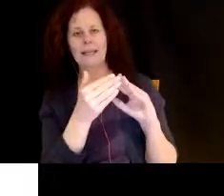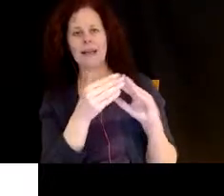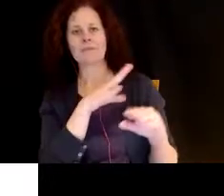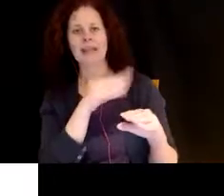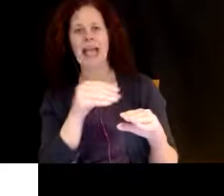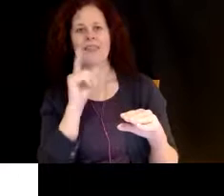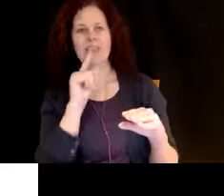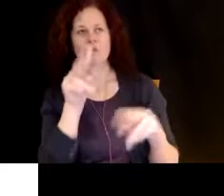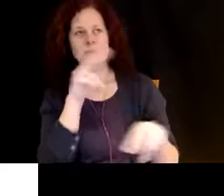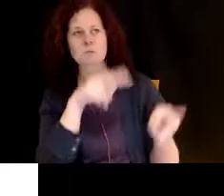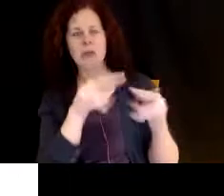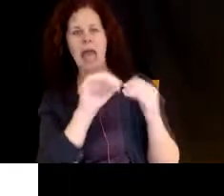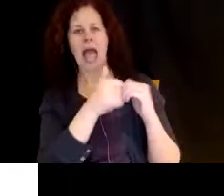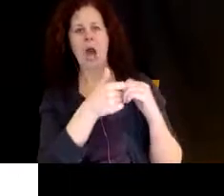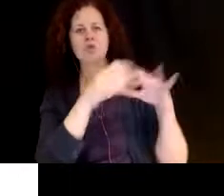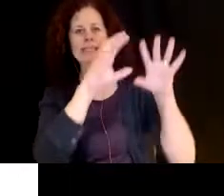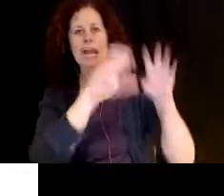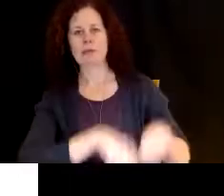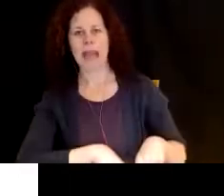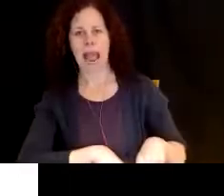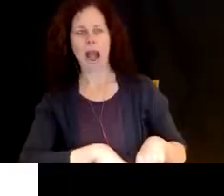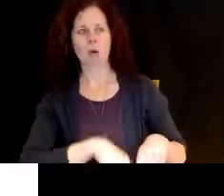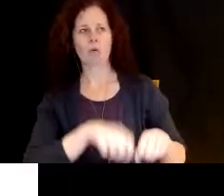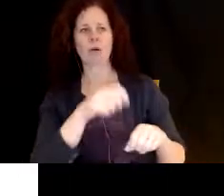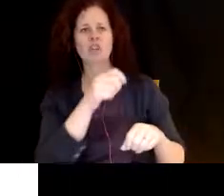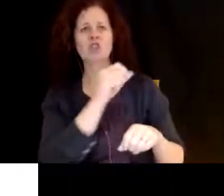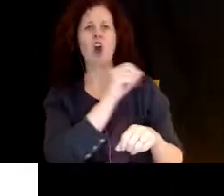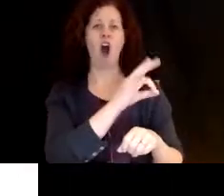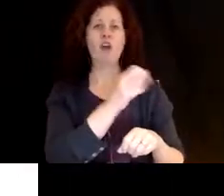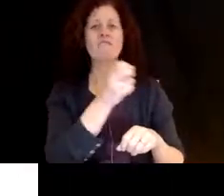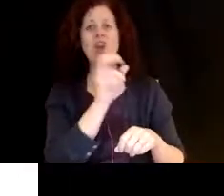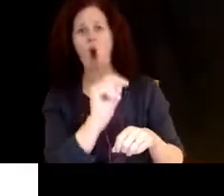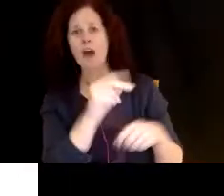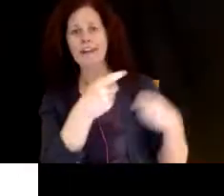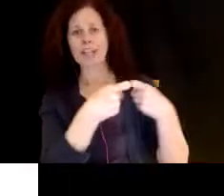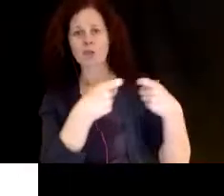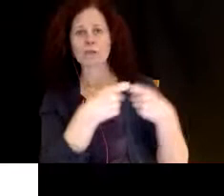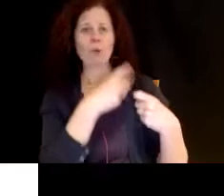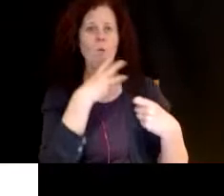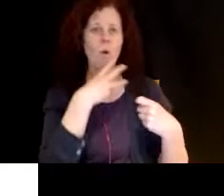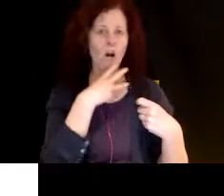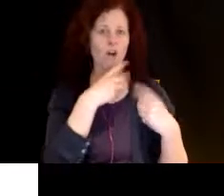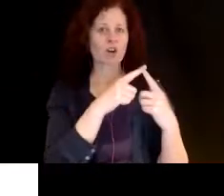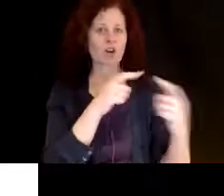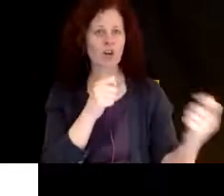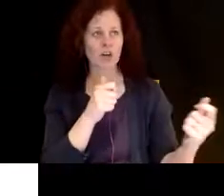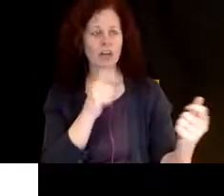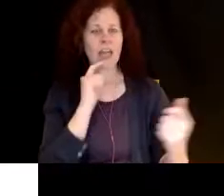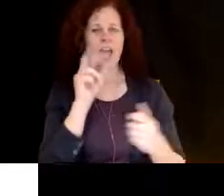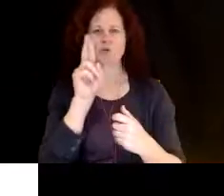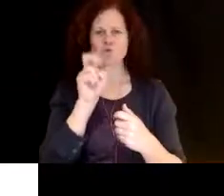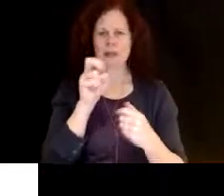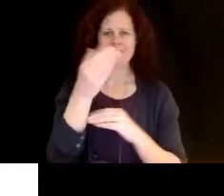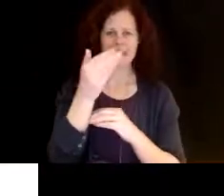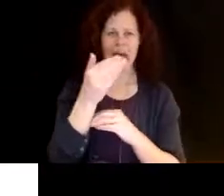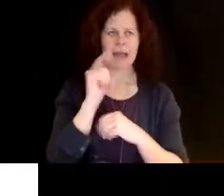tearing down, turning off utilities, turning on utilities, rebuilding. They coordinate and flag buildings step by step